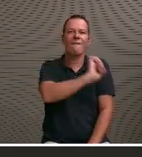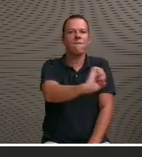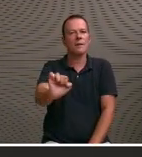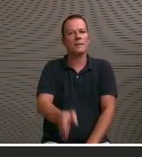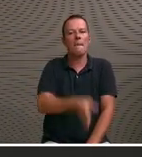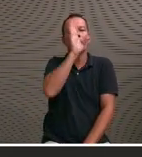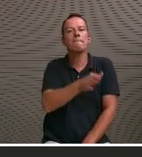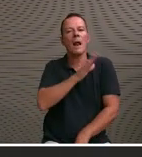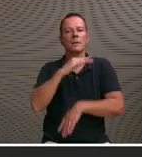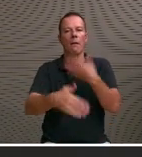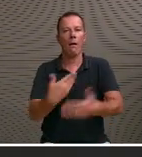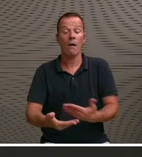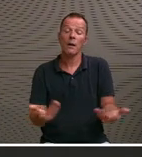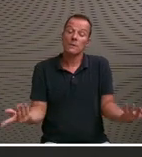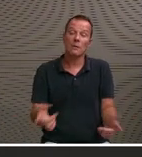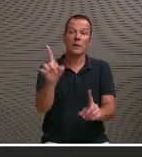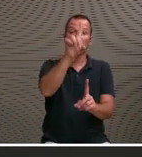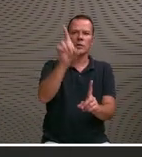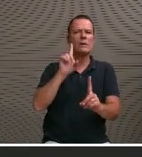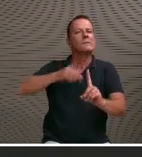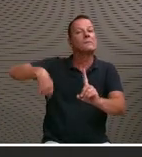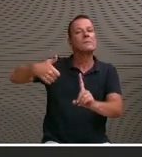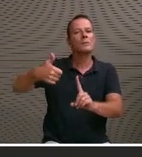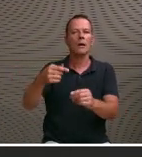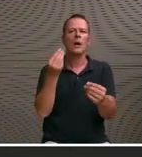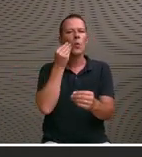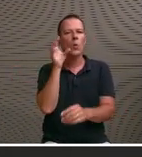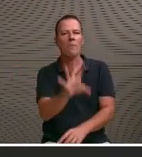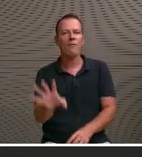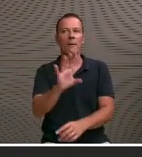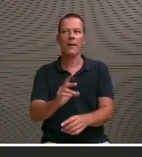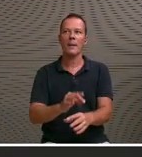the fundamental question is, how ready are you to